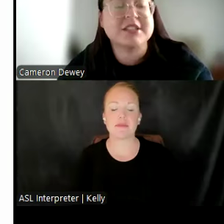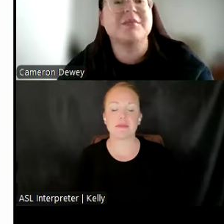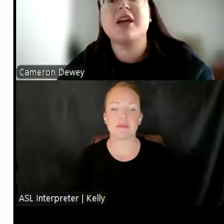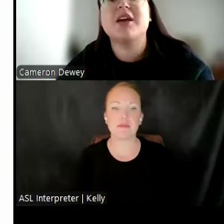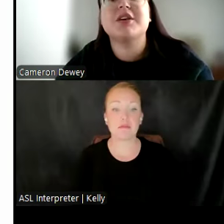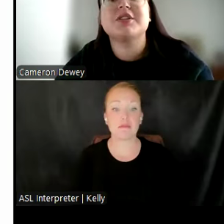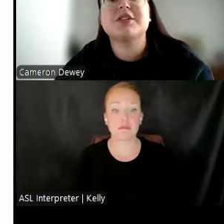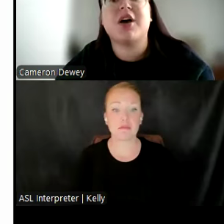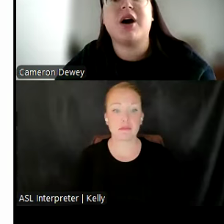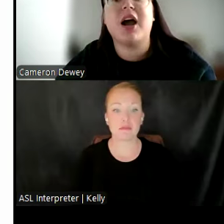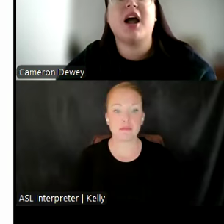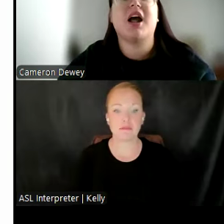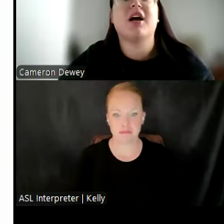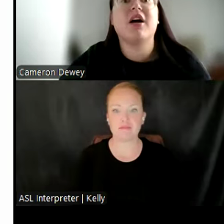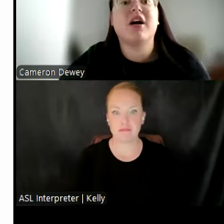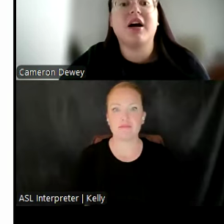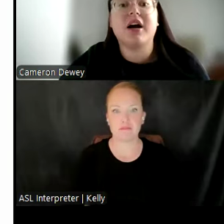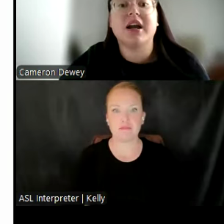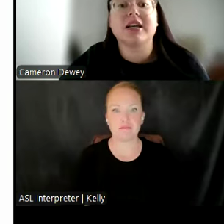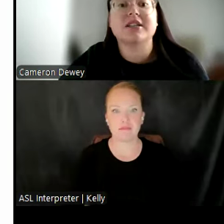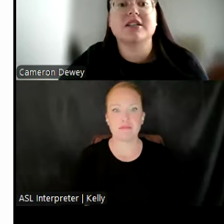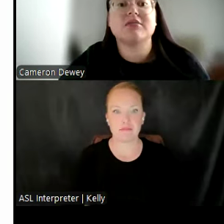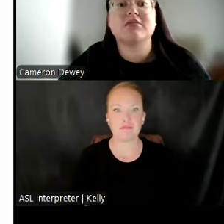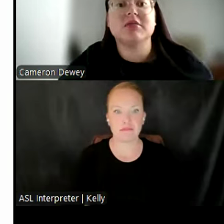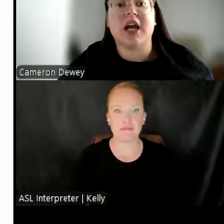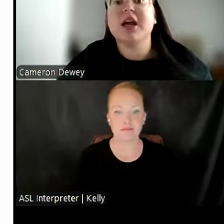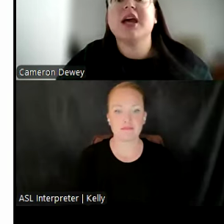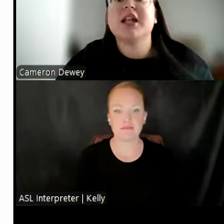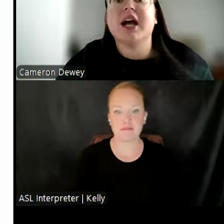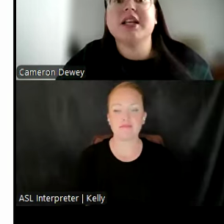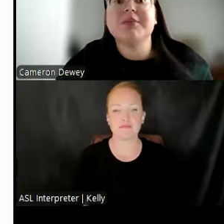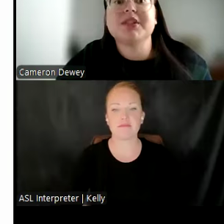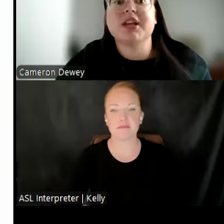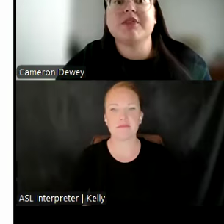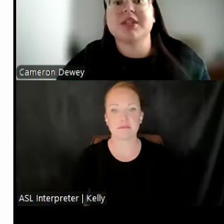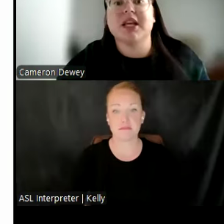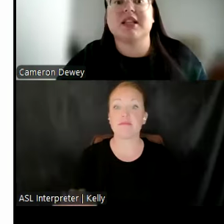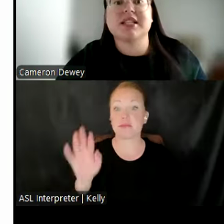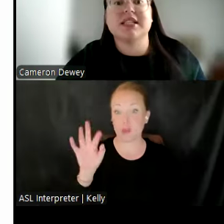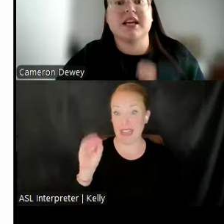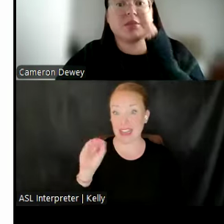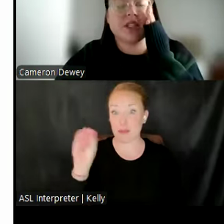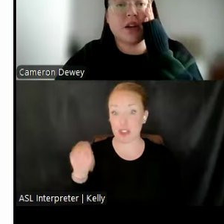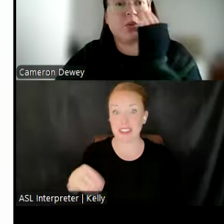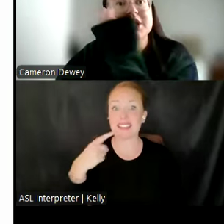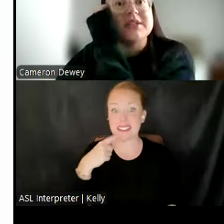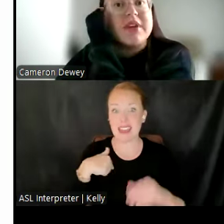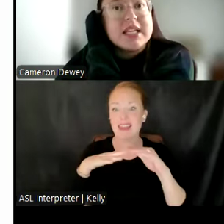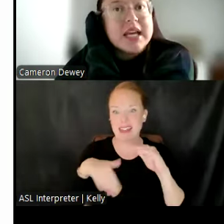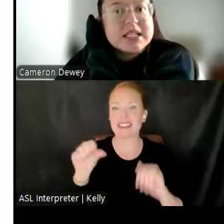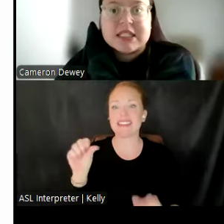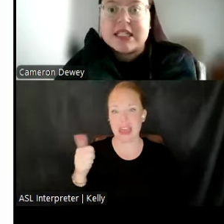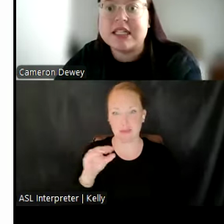Okay, awesome. So I guess, yeah, 90% of you said less than 10%, which